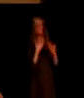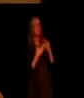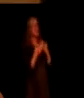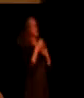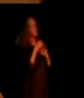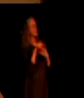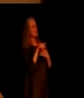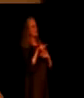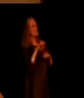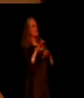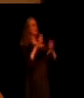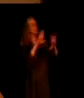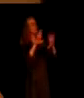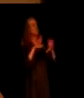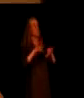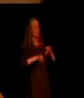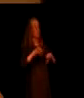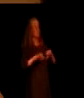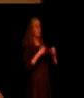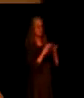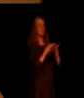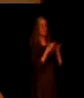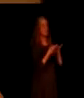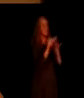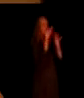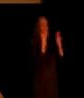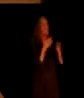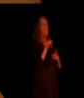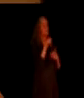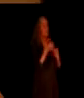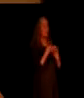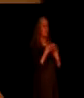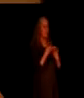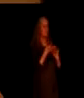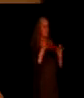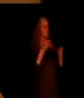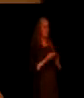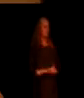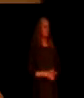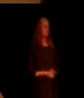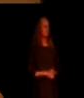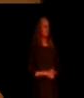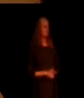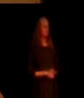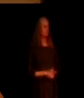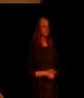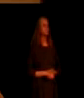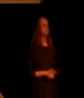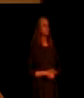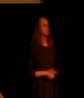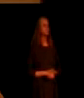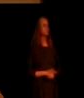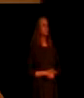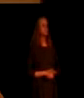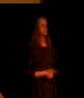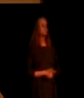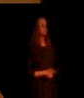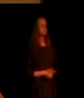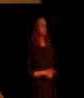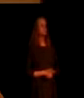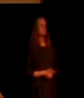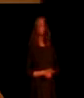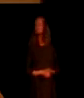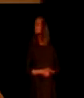you're doing, funding's never going to be easy, is the only conclusion I could come to from